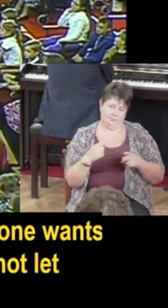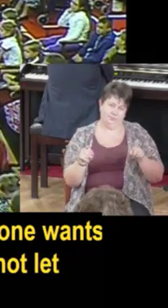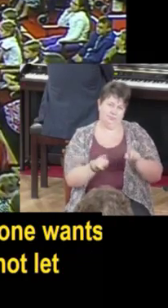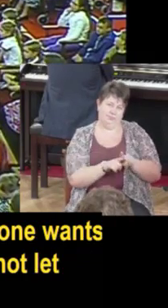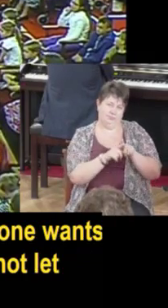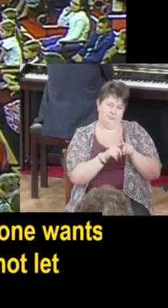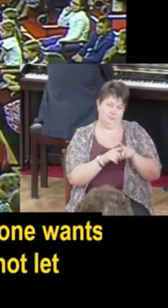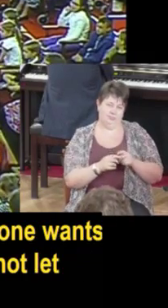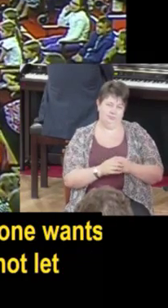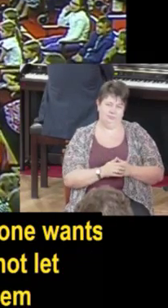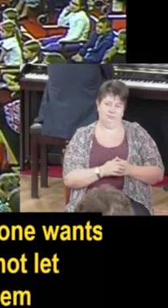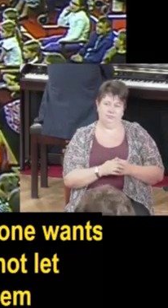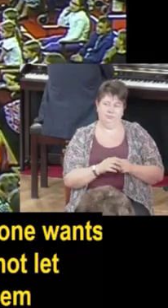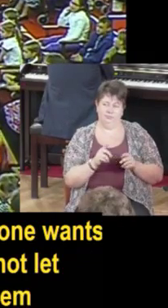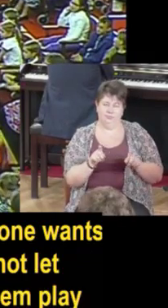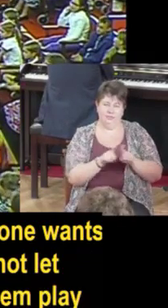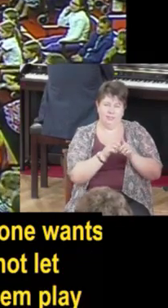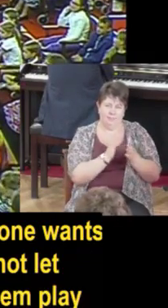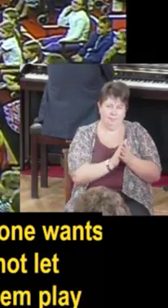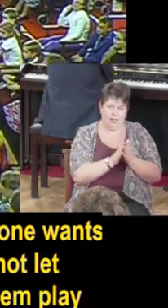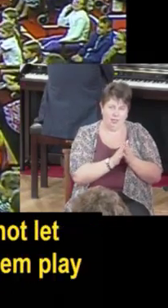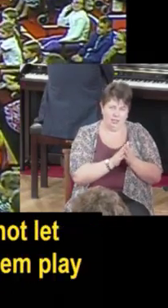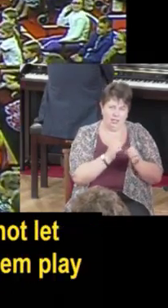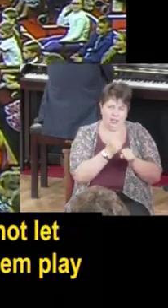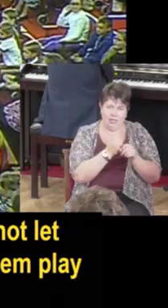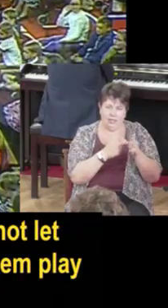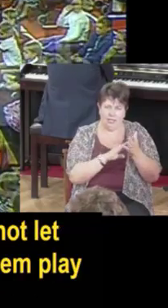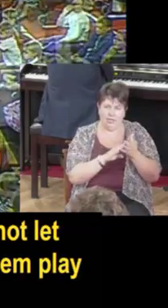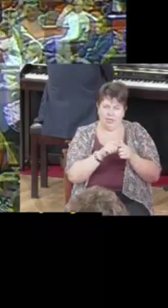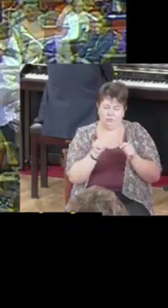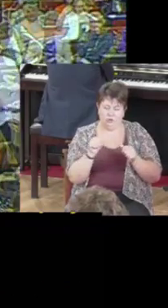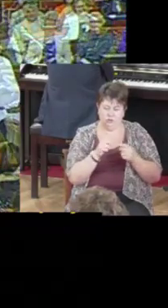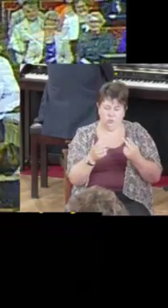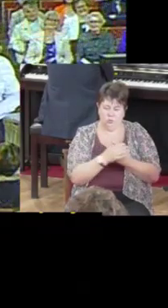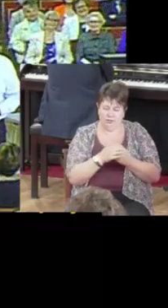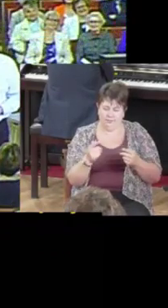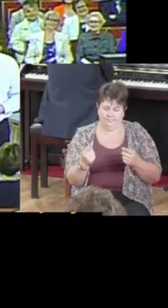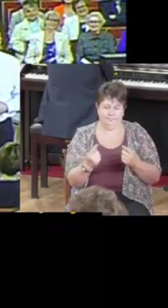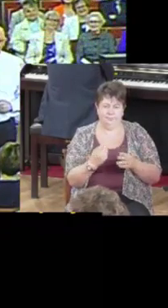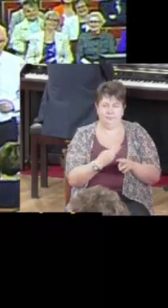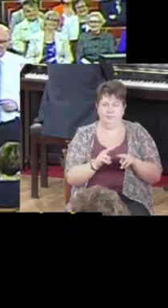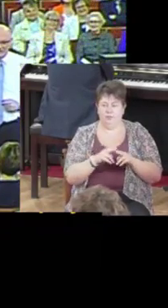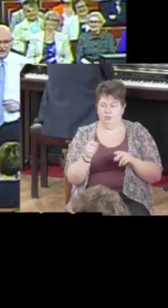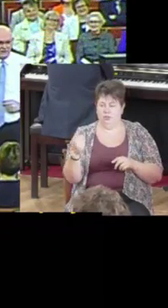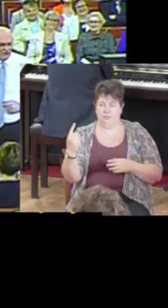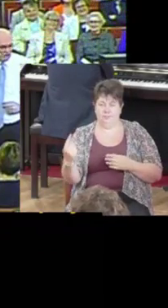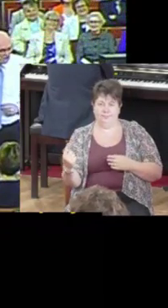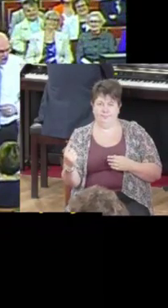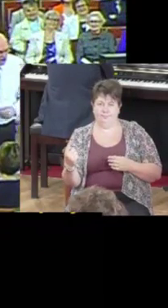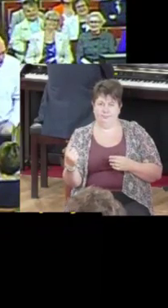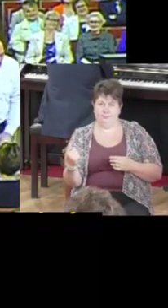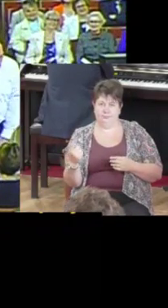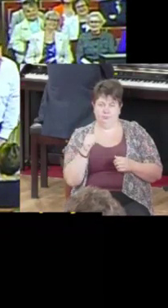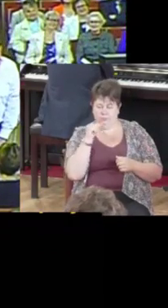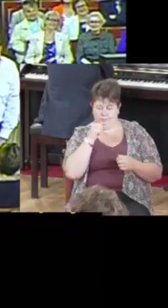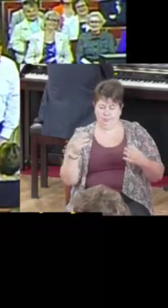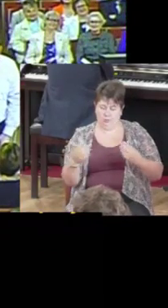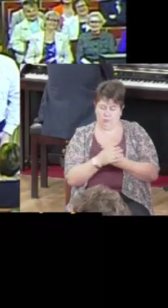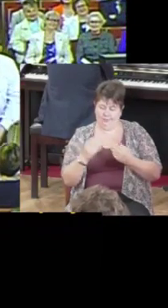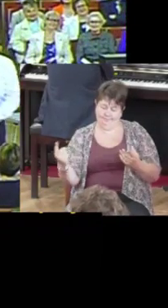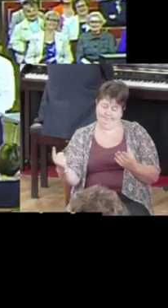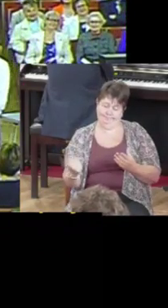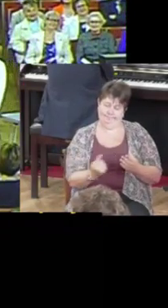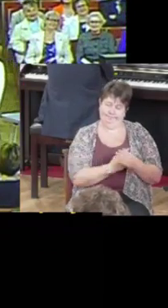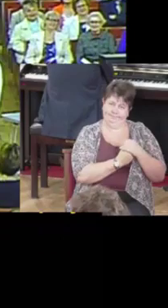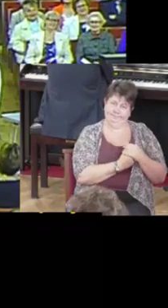if you're playing the same game. Excellent. That's excellent. What you're saying, isn't that very good? Ewan, you're saying